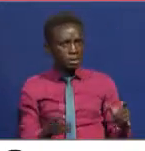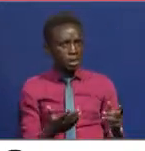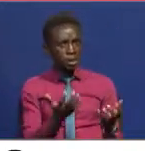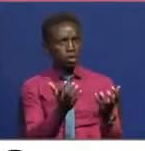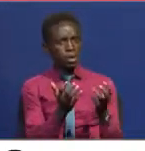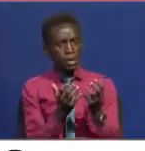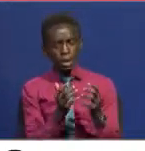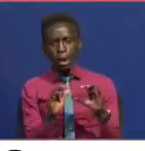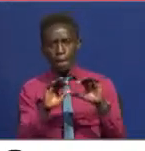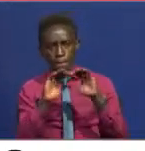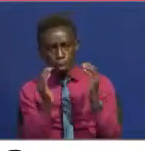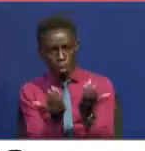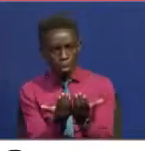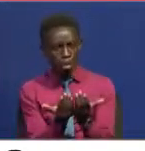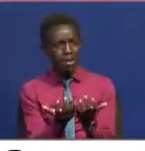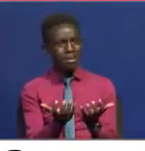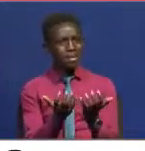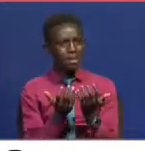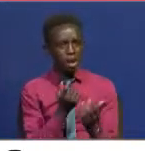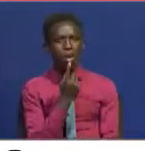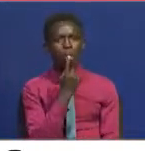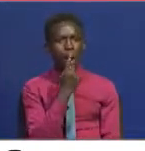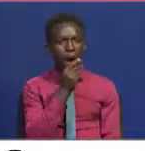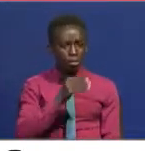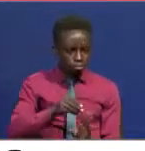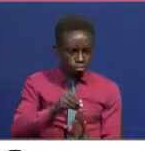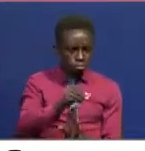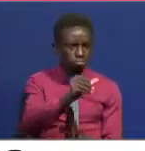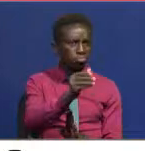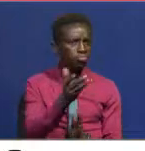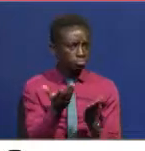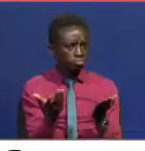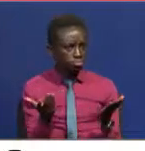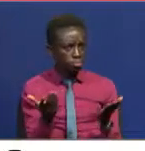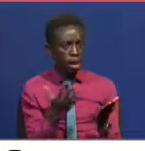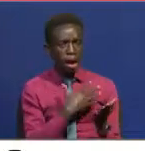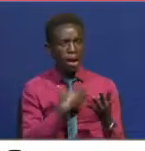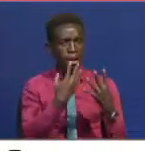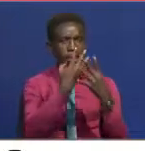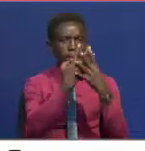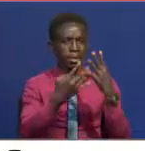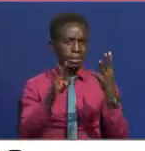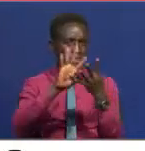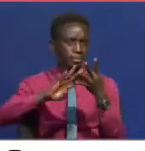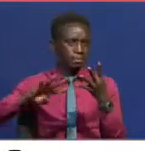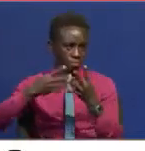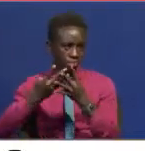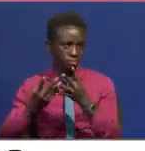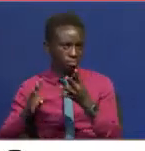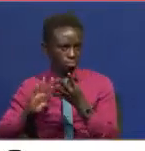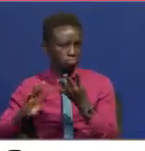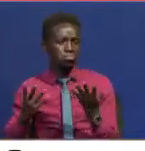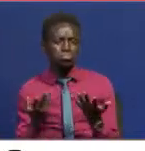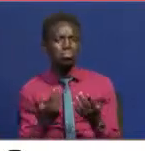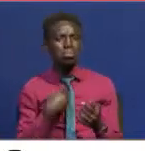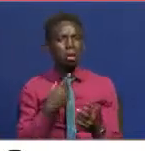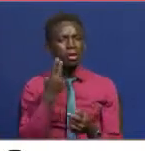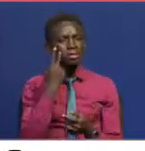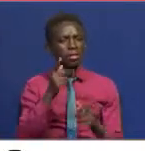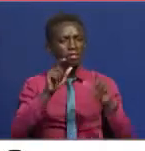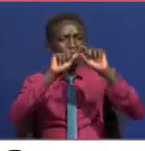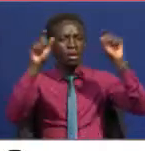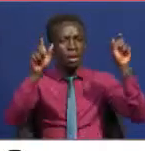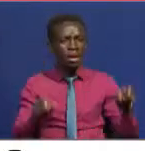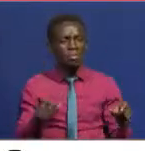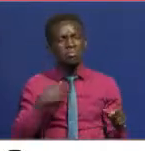the ball, and you need whitewash. And the nets. Yes, and the nets. So the frame, I consider it as the nets,